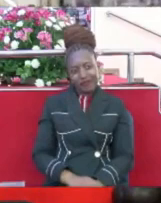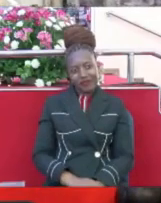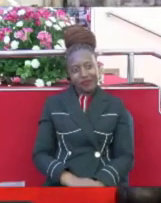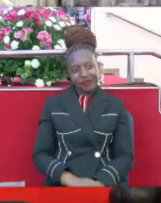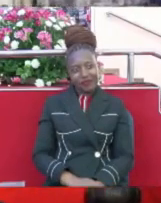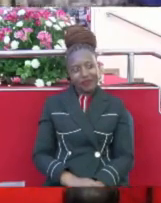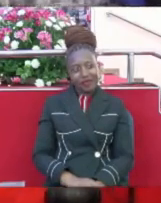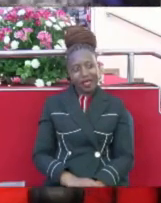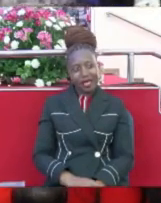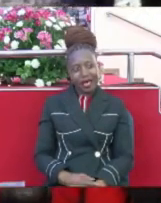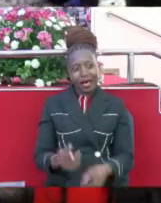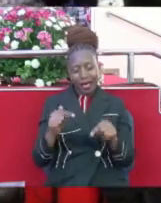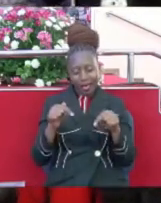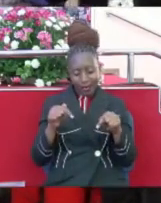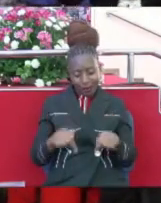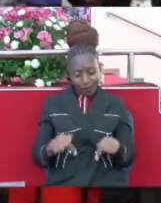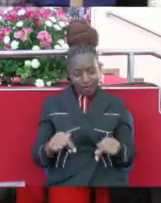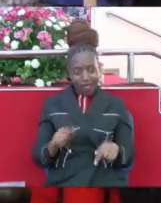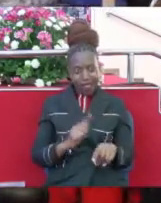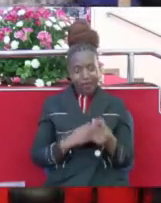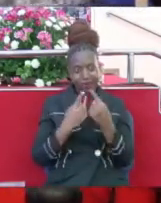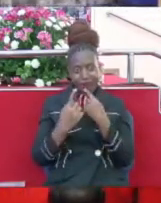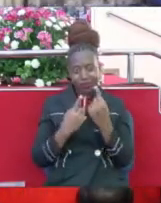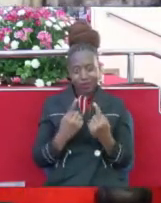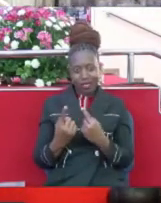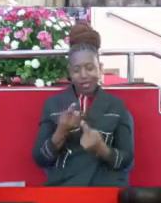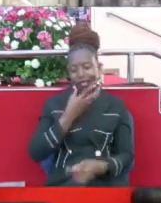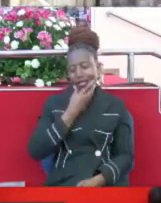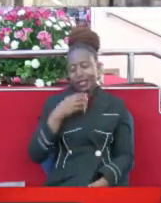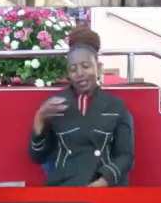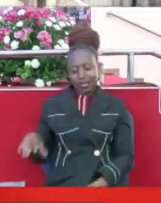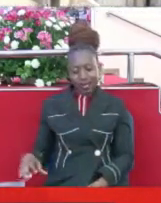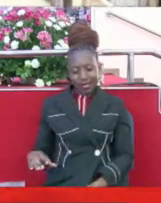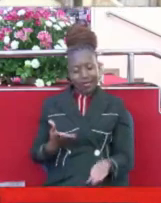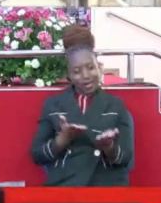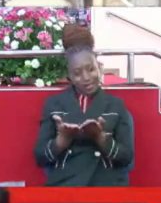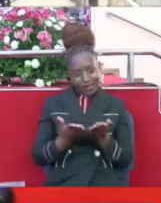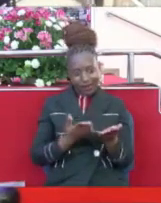And as we are talking today, the sons are serving the Lord.